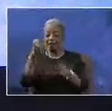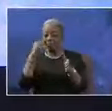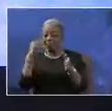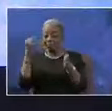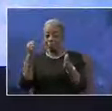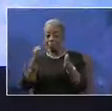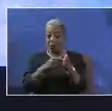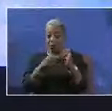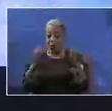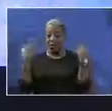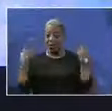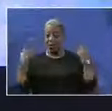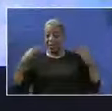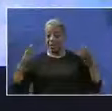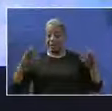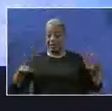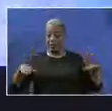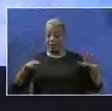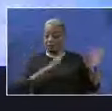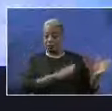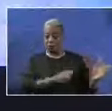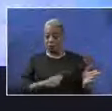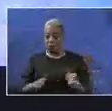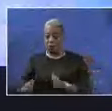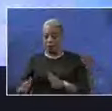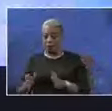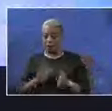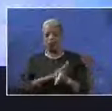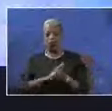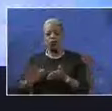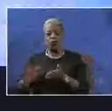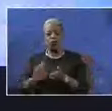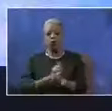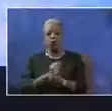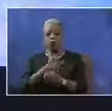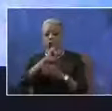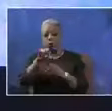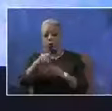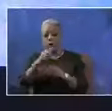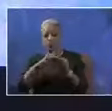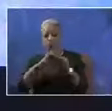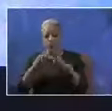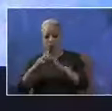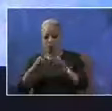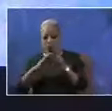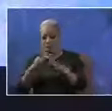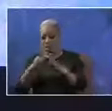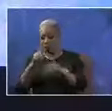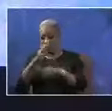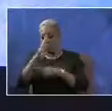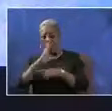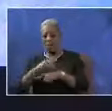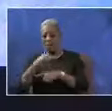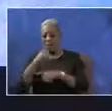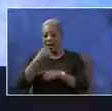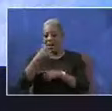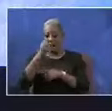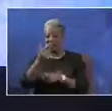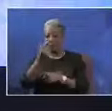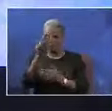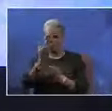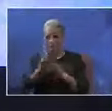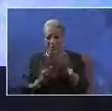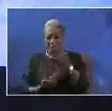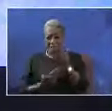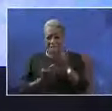when the angel was getting ready to wipe out Jerusalem, at this very place where God held his hand, told him to hold your hand, so that